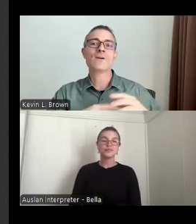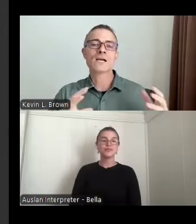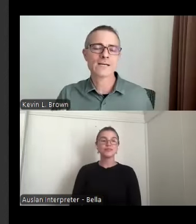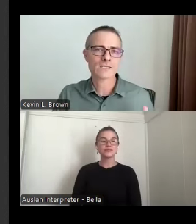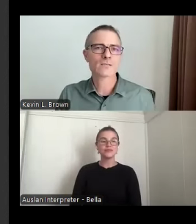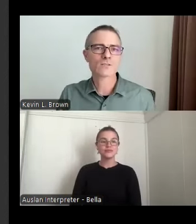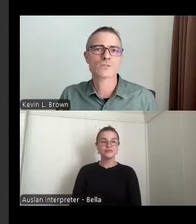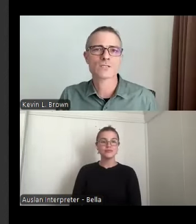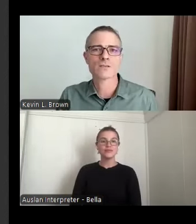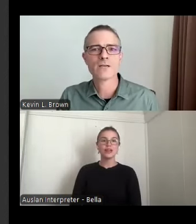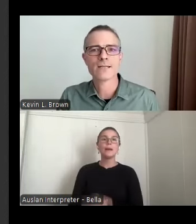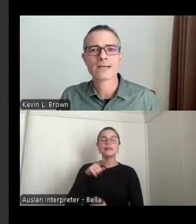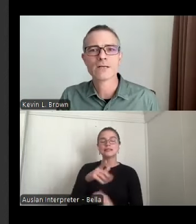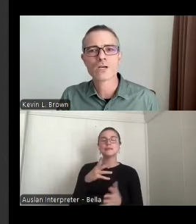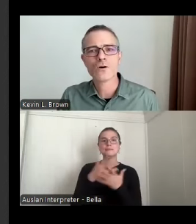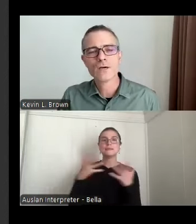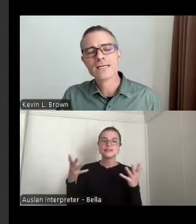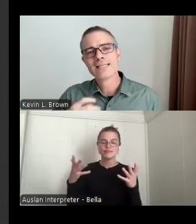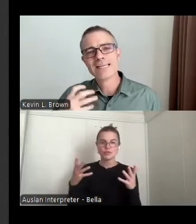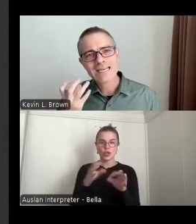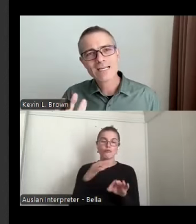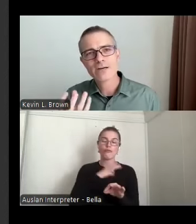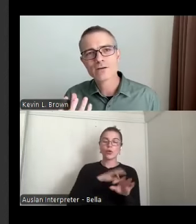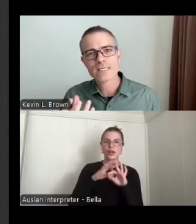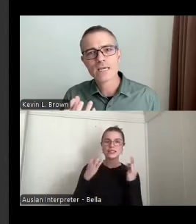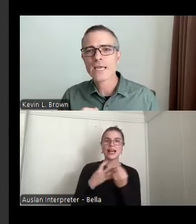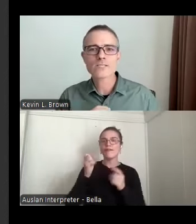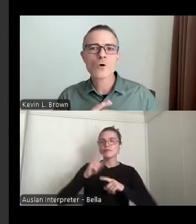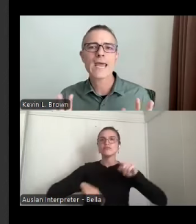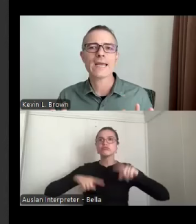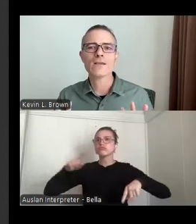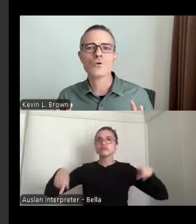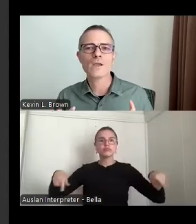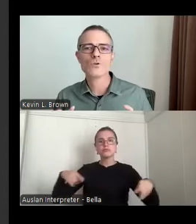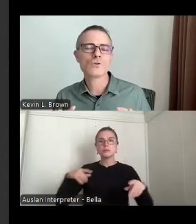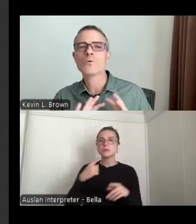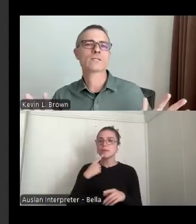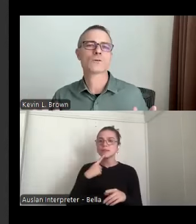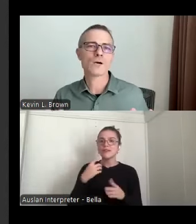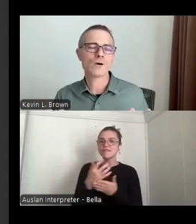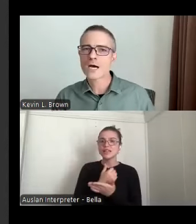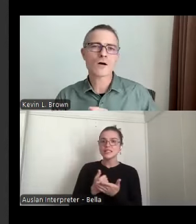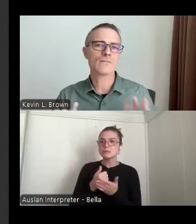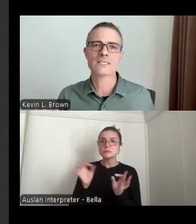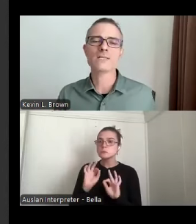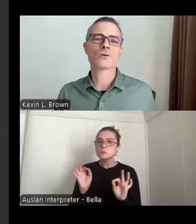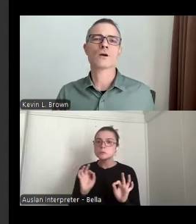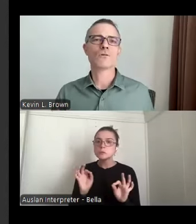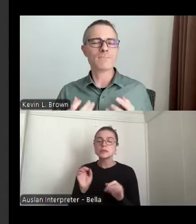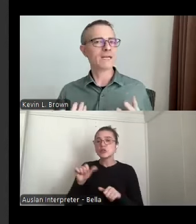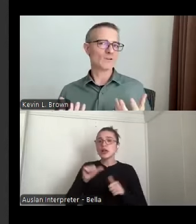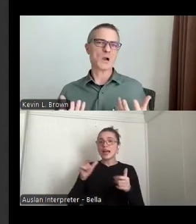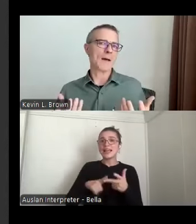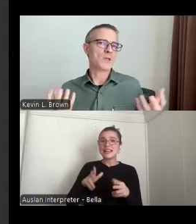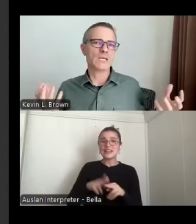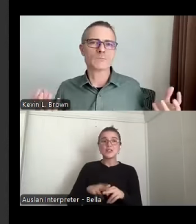have various sources of funding. And so the idea here is it's okay if you don't want to grow. Not all of us need to grow, right?